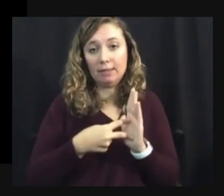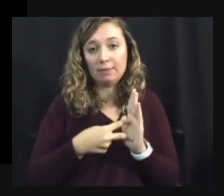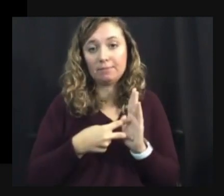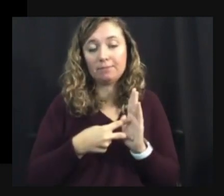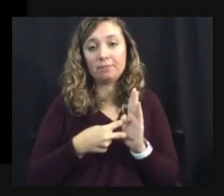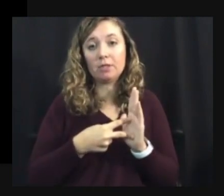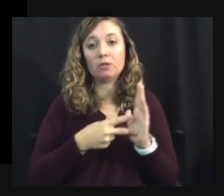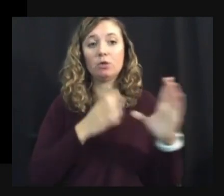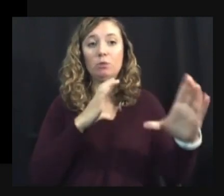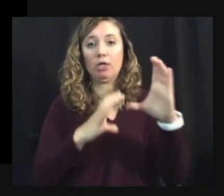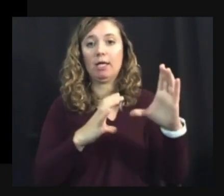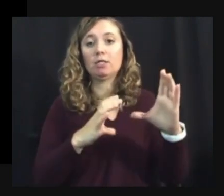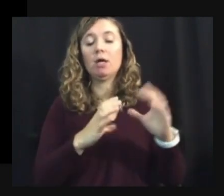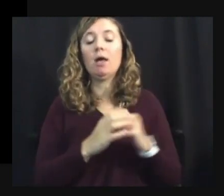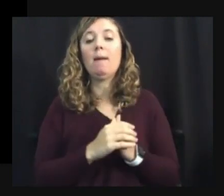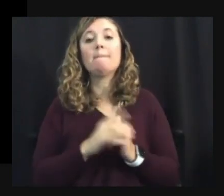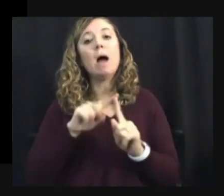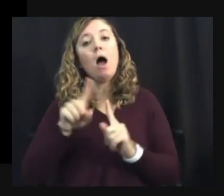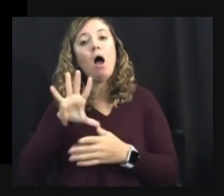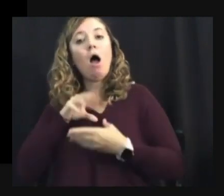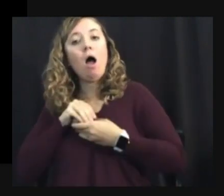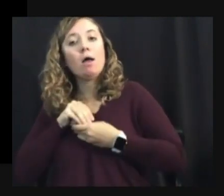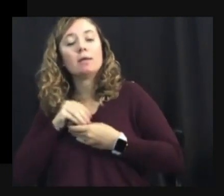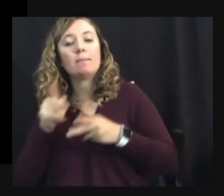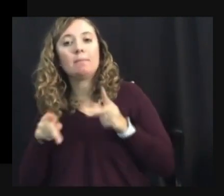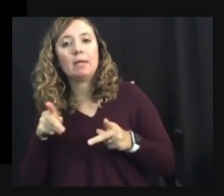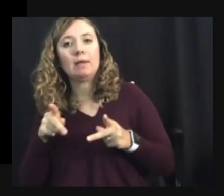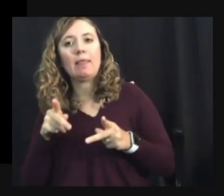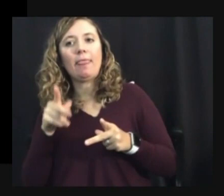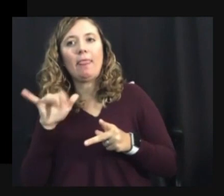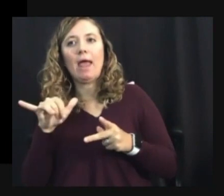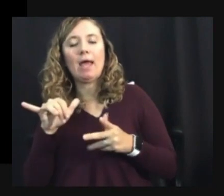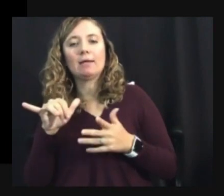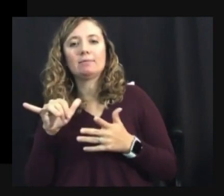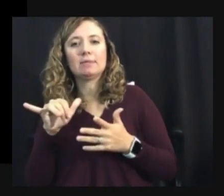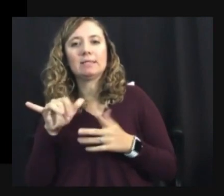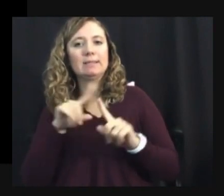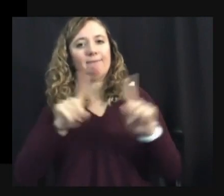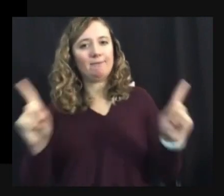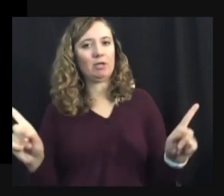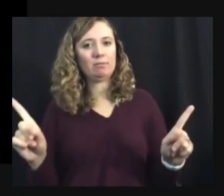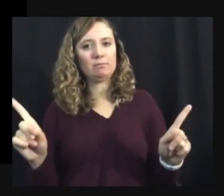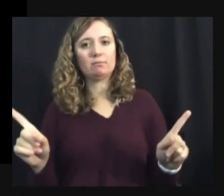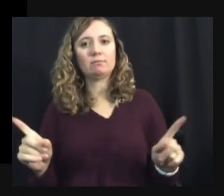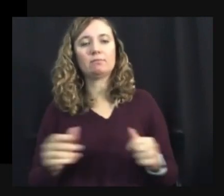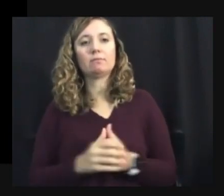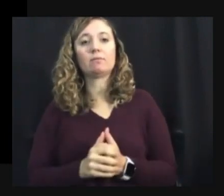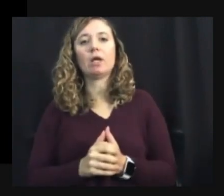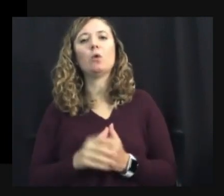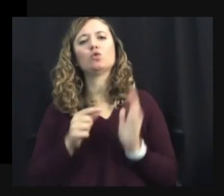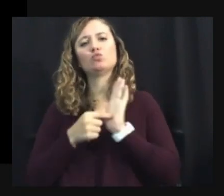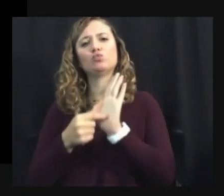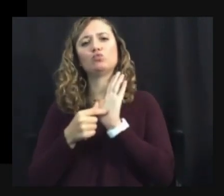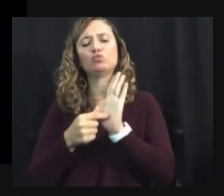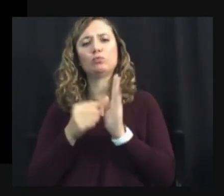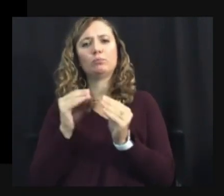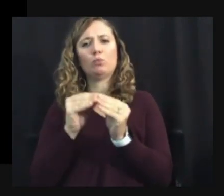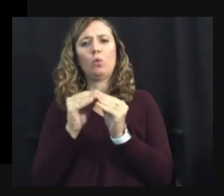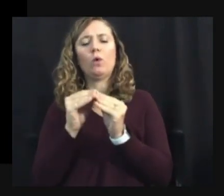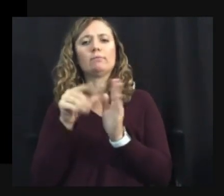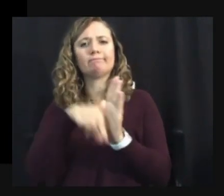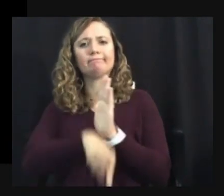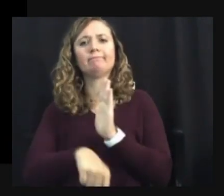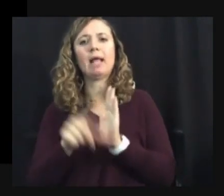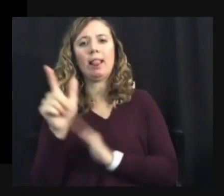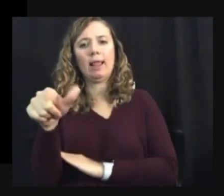for autistic people, that combination looks very, very differently. And I'm going to show you more later in the